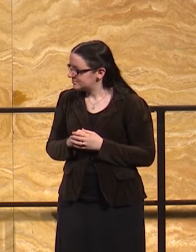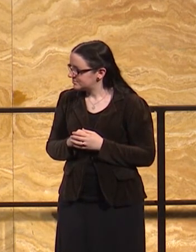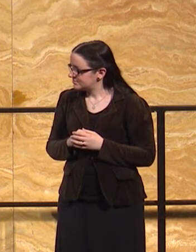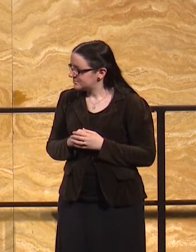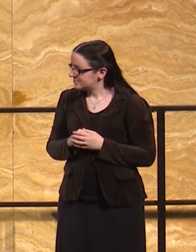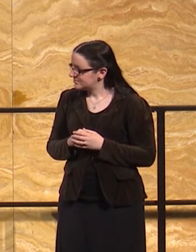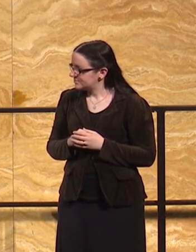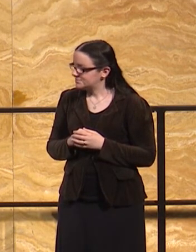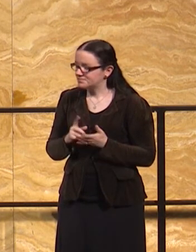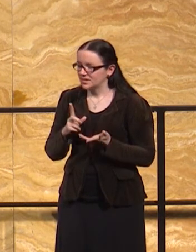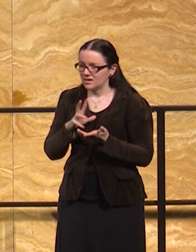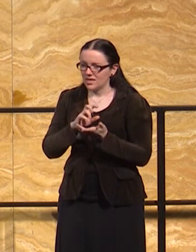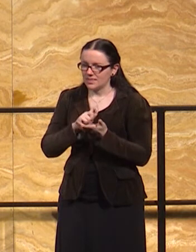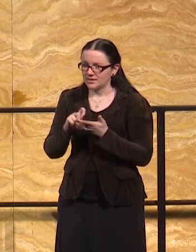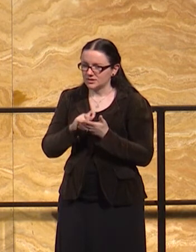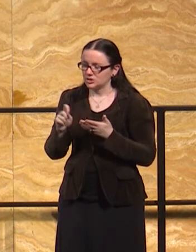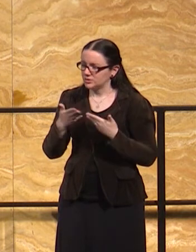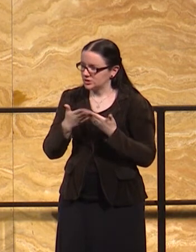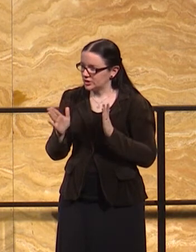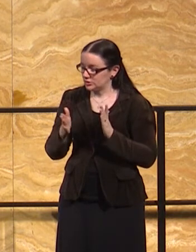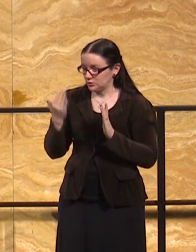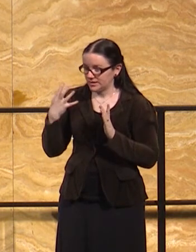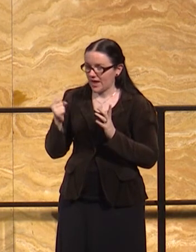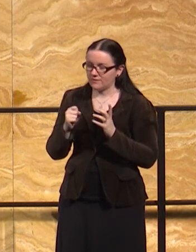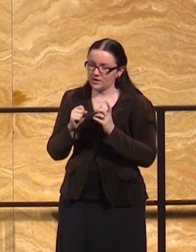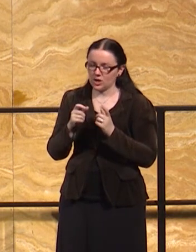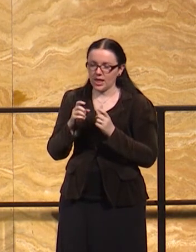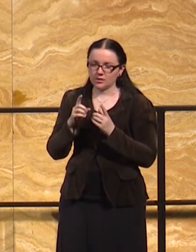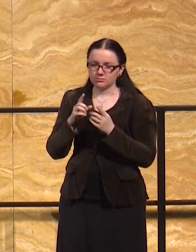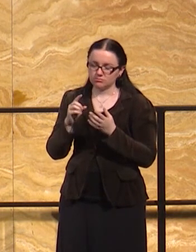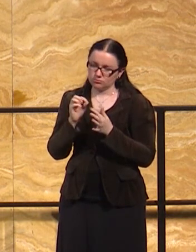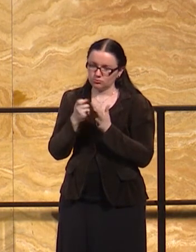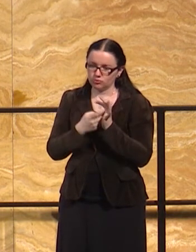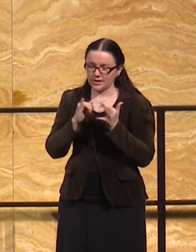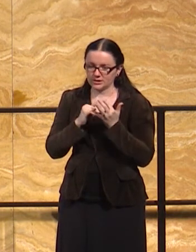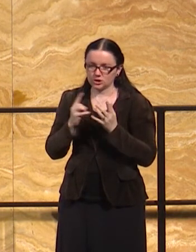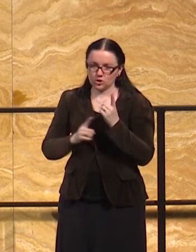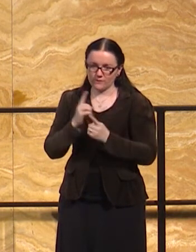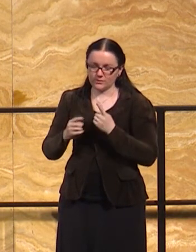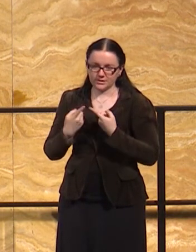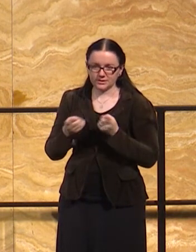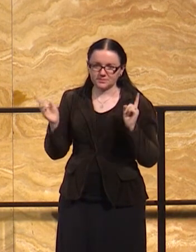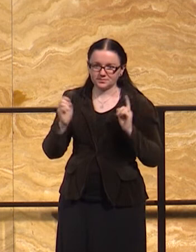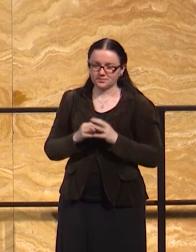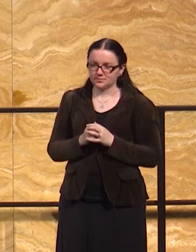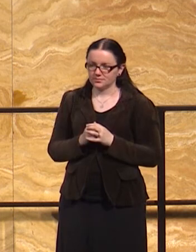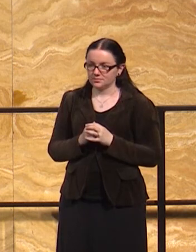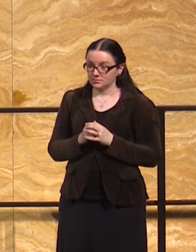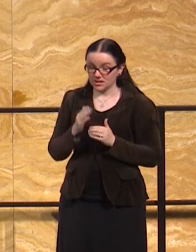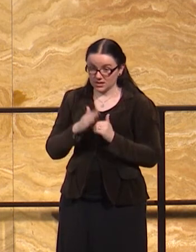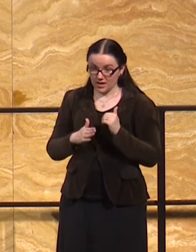a few months ago, Secretary General Antonio Guterres had a press conference in New York where he said, never before in the UN